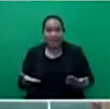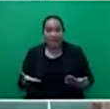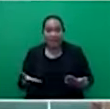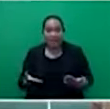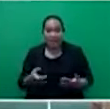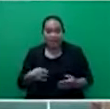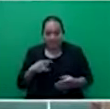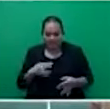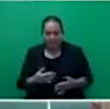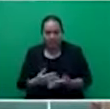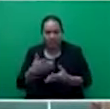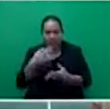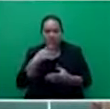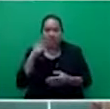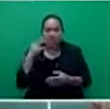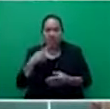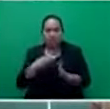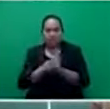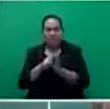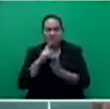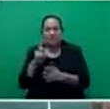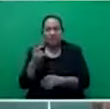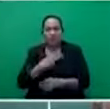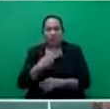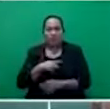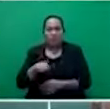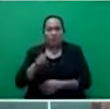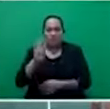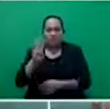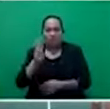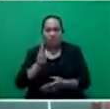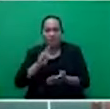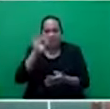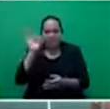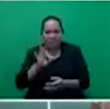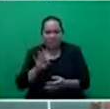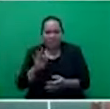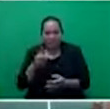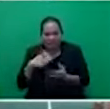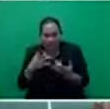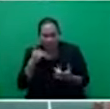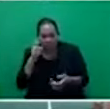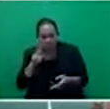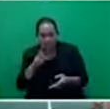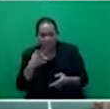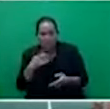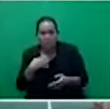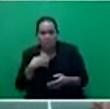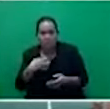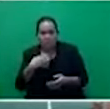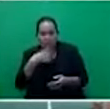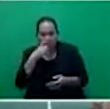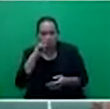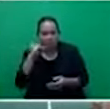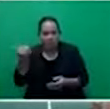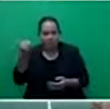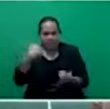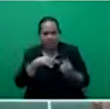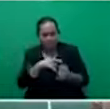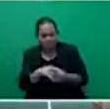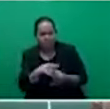were revised to 12.4%. We are now looking anecdotally, it may be even more. And that is a conservative sum. They made fun